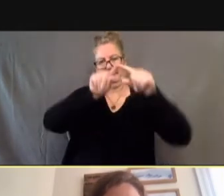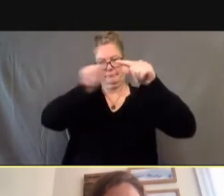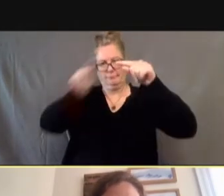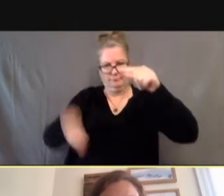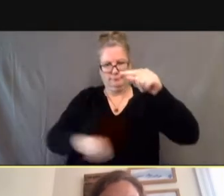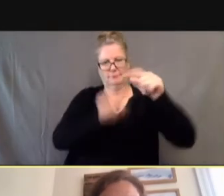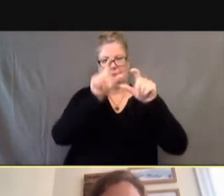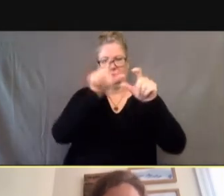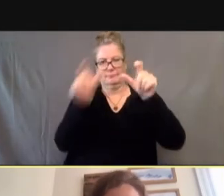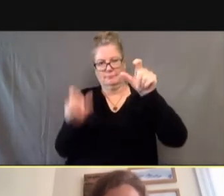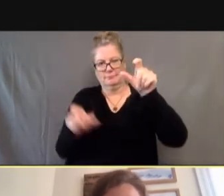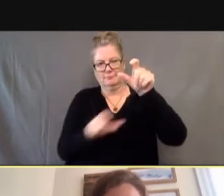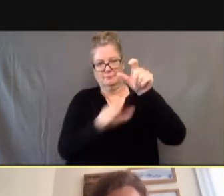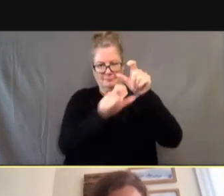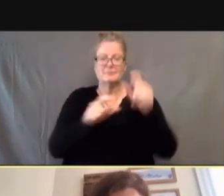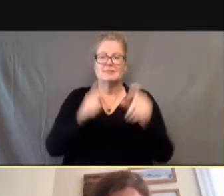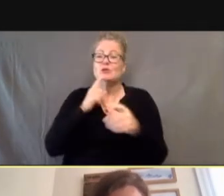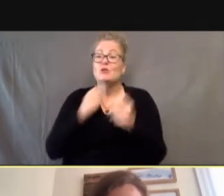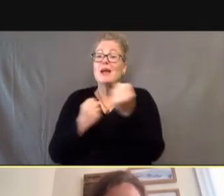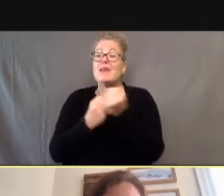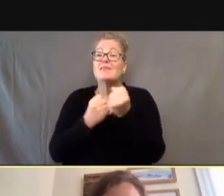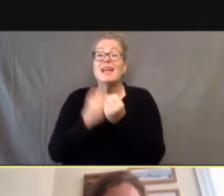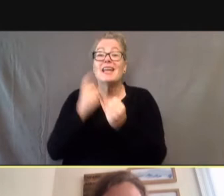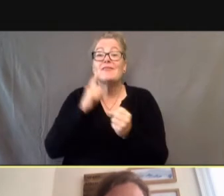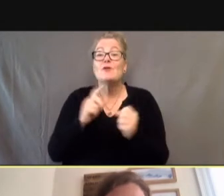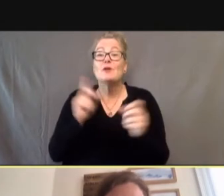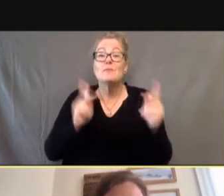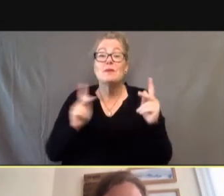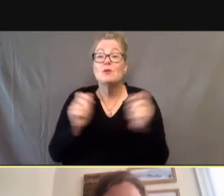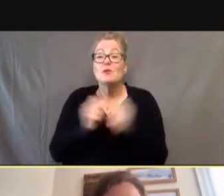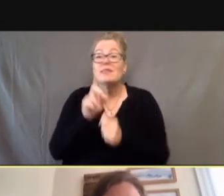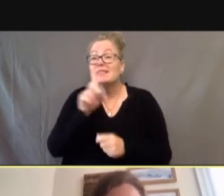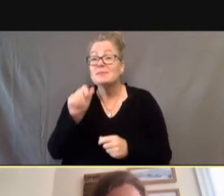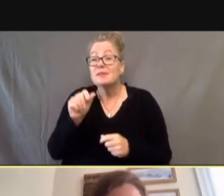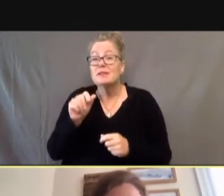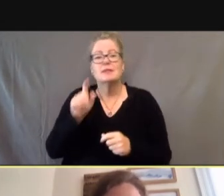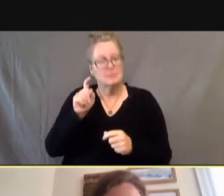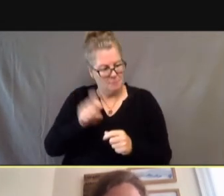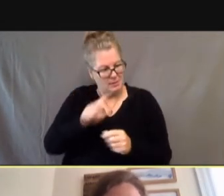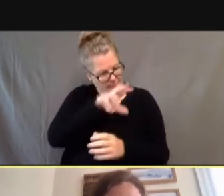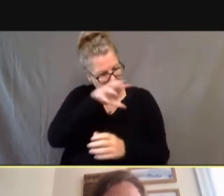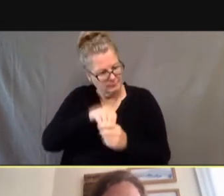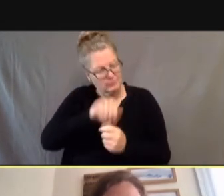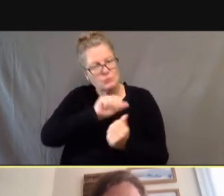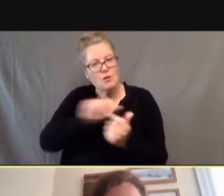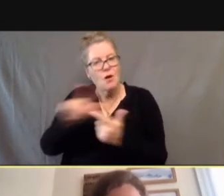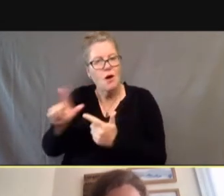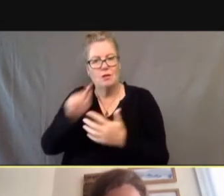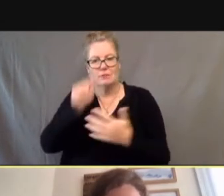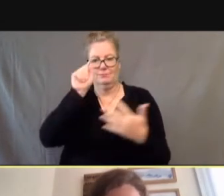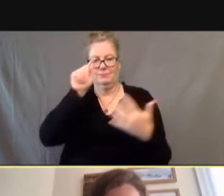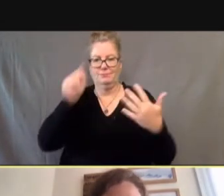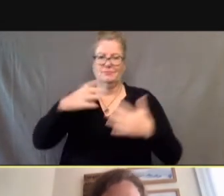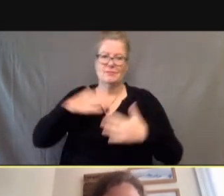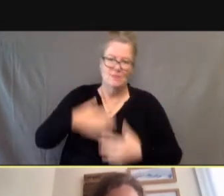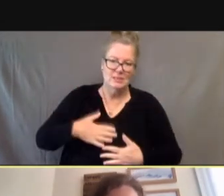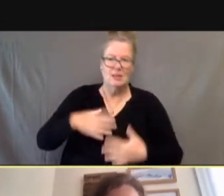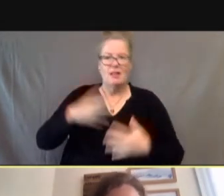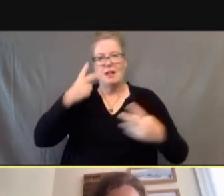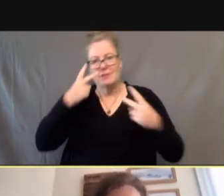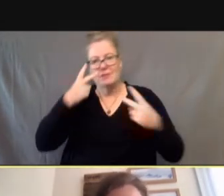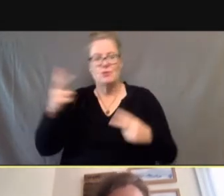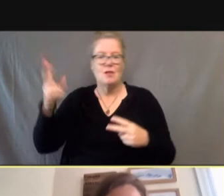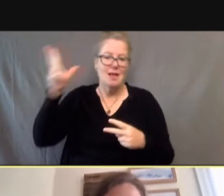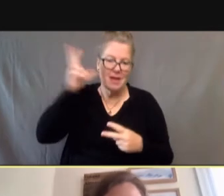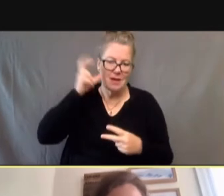advocating for people with all of these kinds of disabilities, whether they be learning, physical, visual, hearing, mental health, or intellectual.